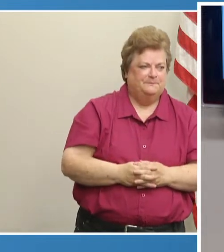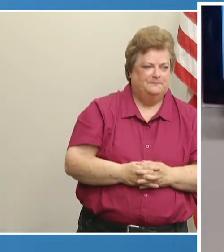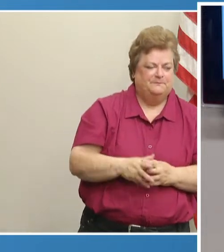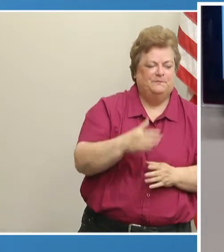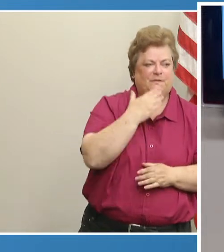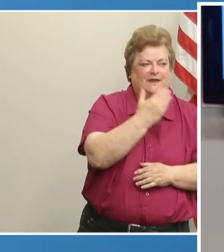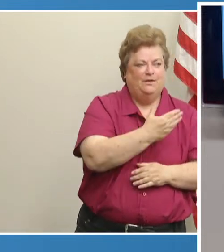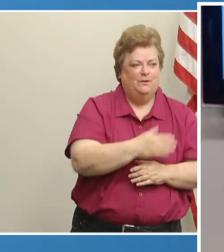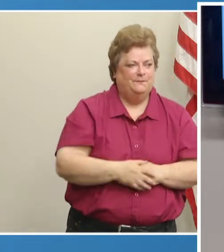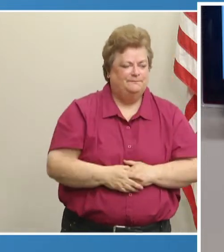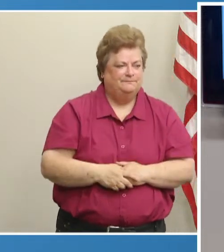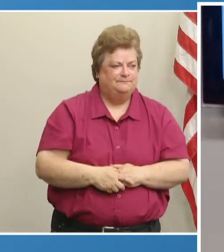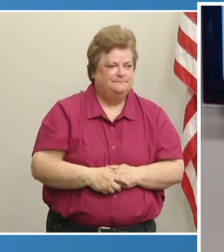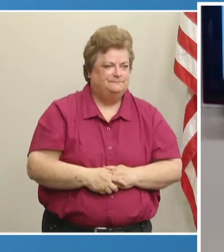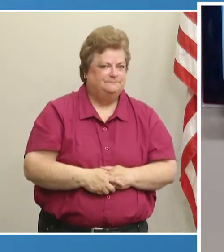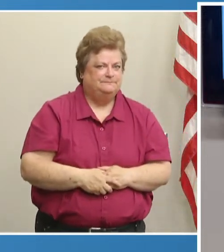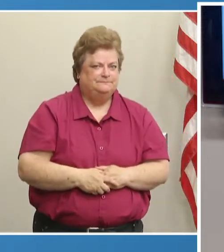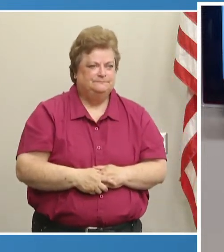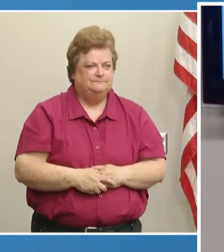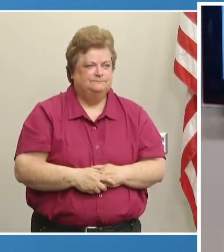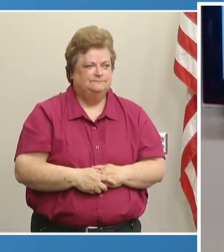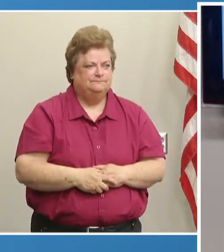Okay, thanks. Mm-hmm, mm-hmm.